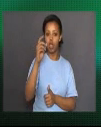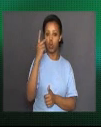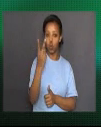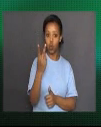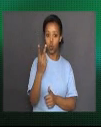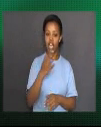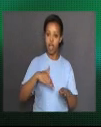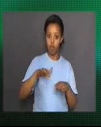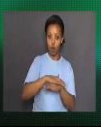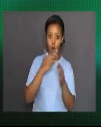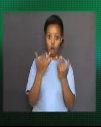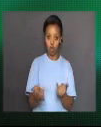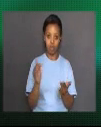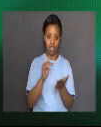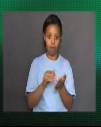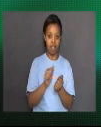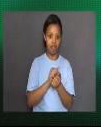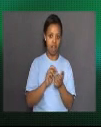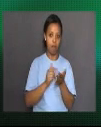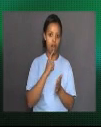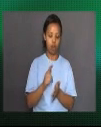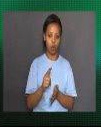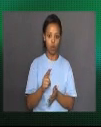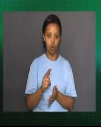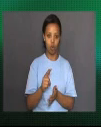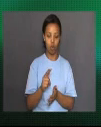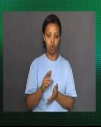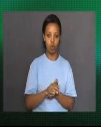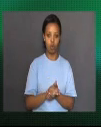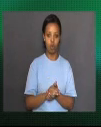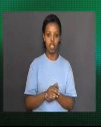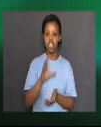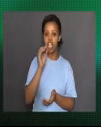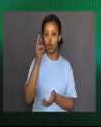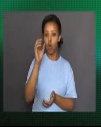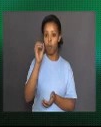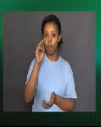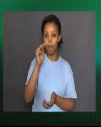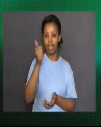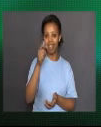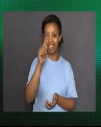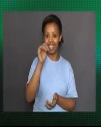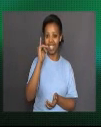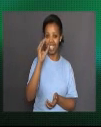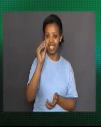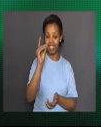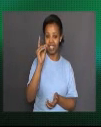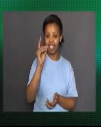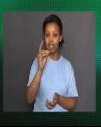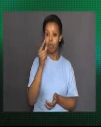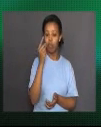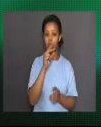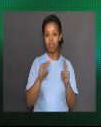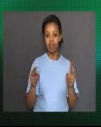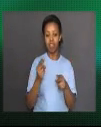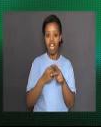disappears along with the nucleoli. The chromatids become shorter and thicker,